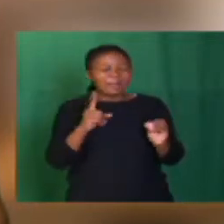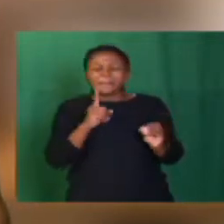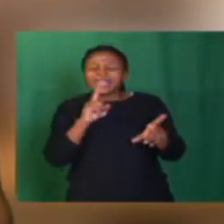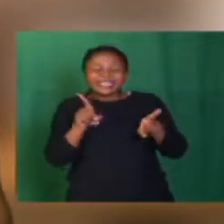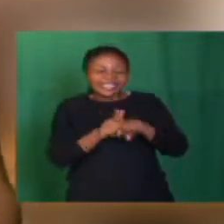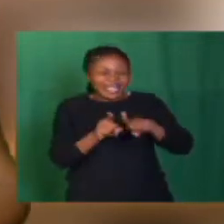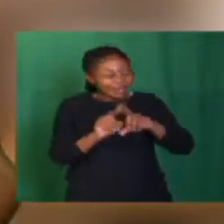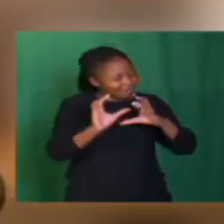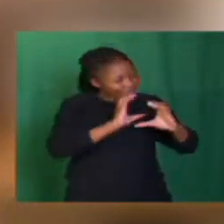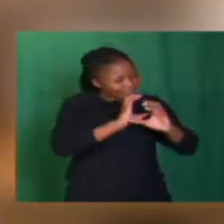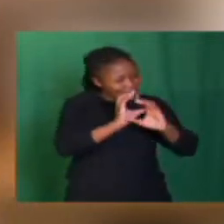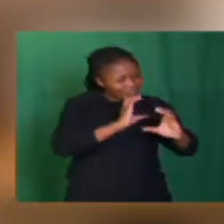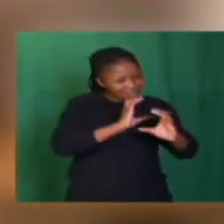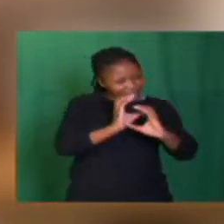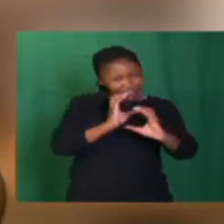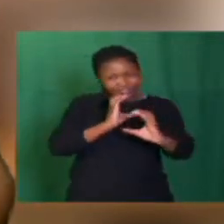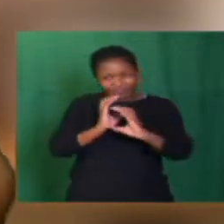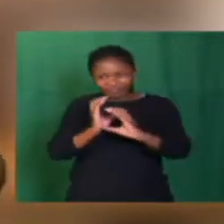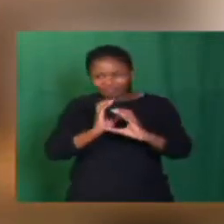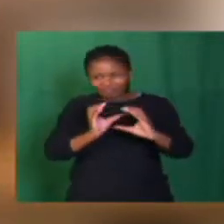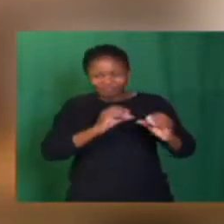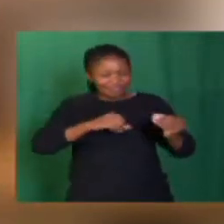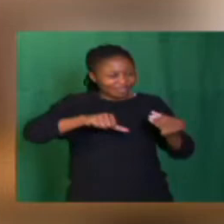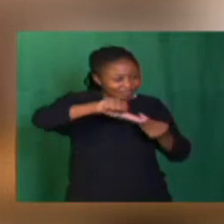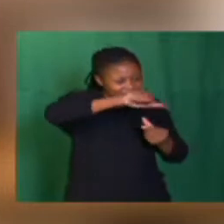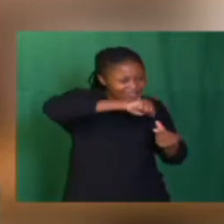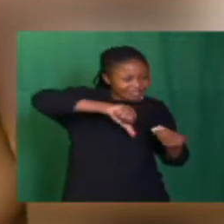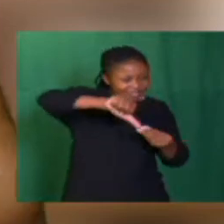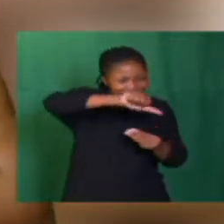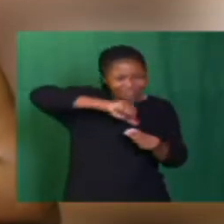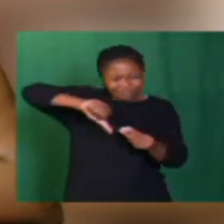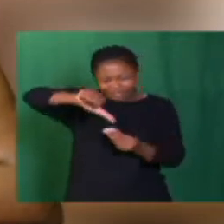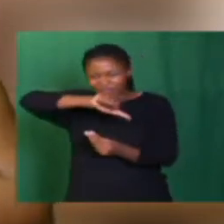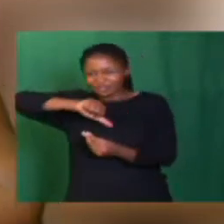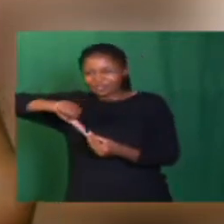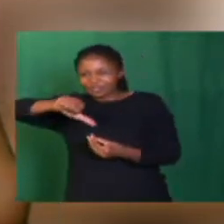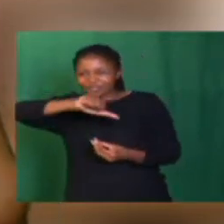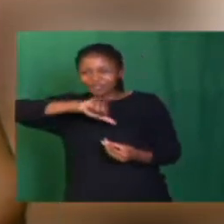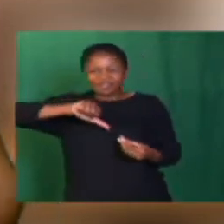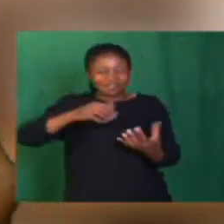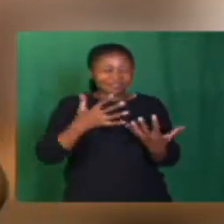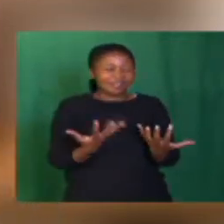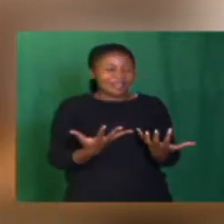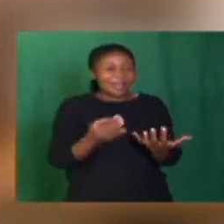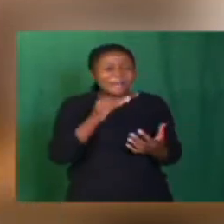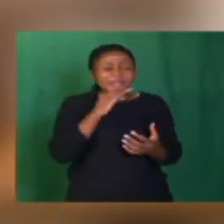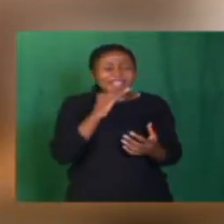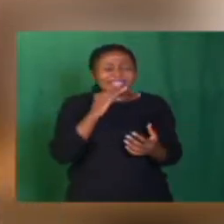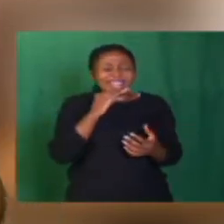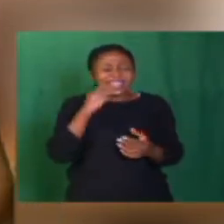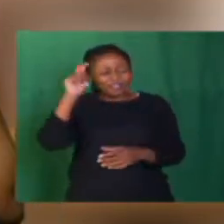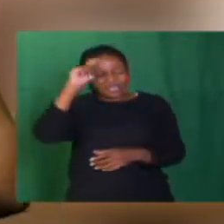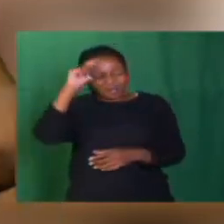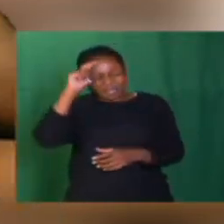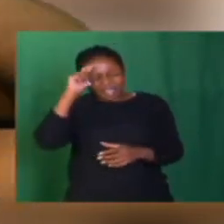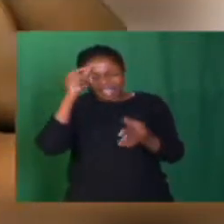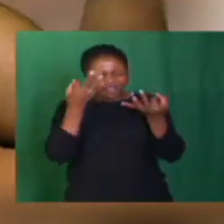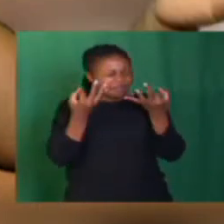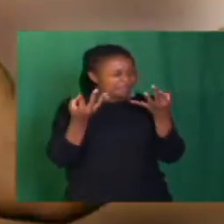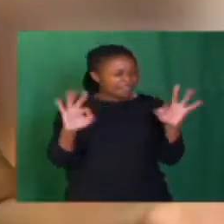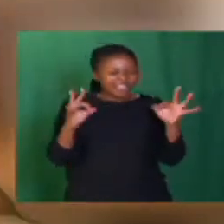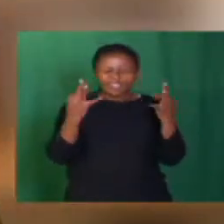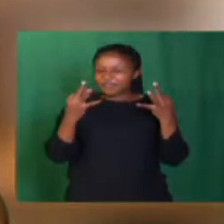learner. So you are allowed to just share your thoughts freely. Be carefree,